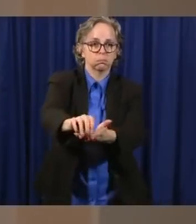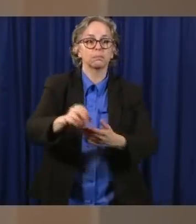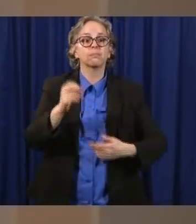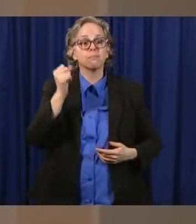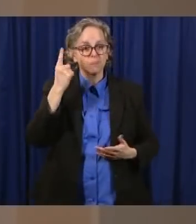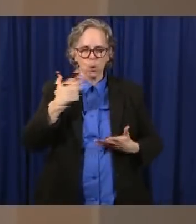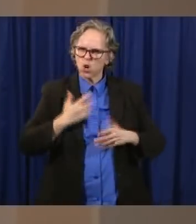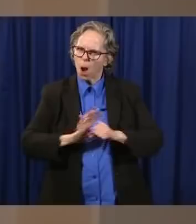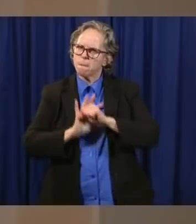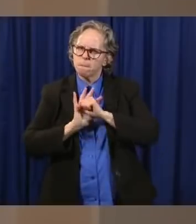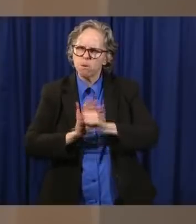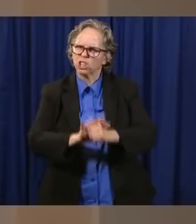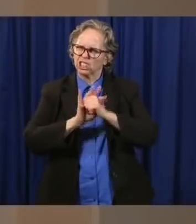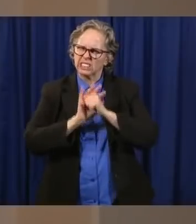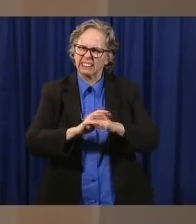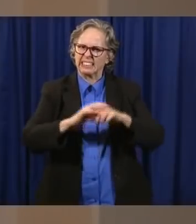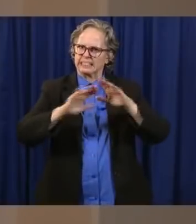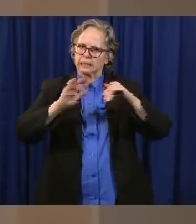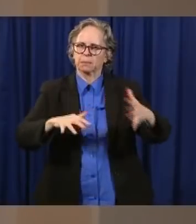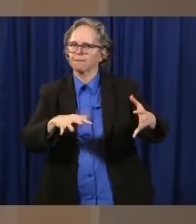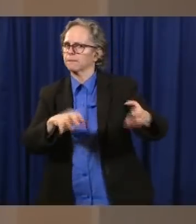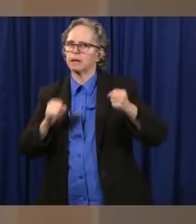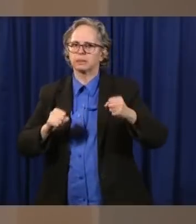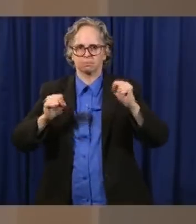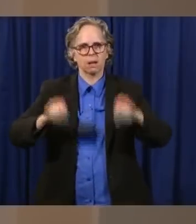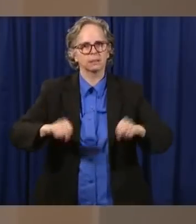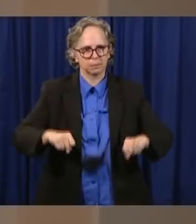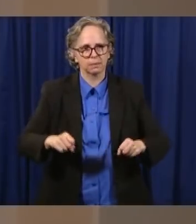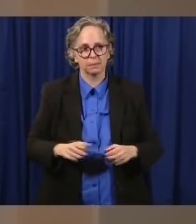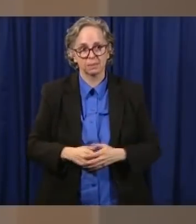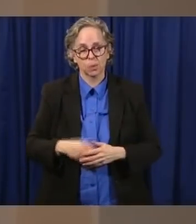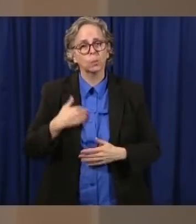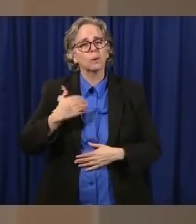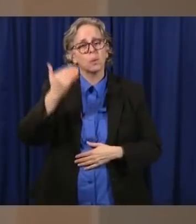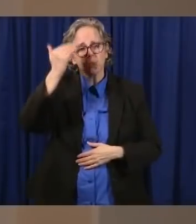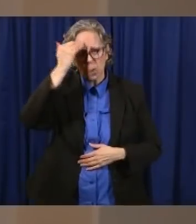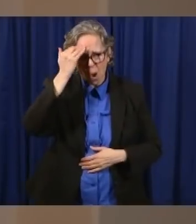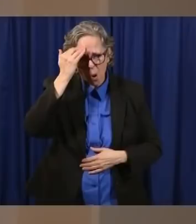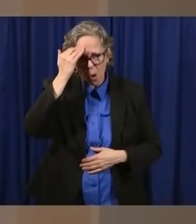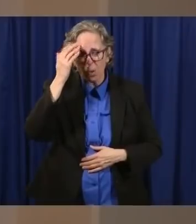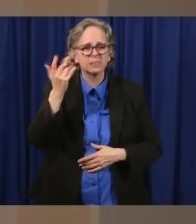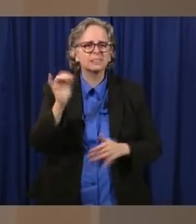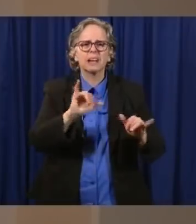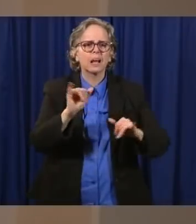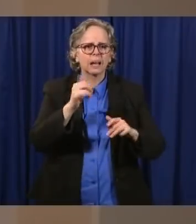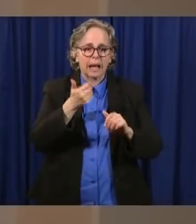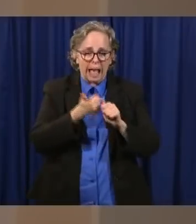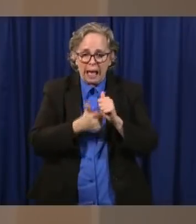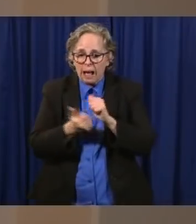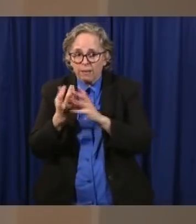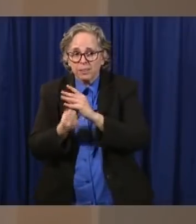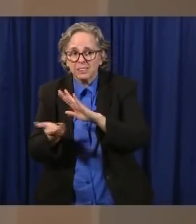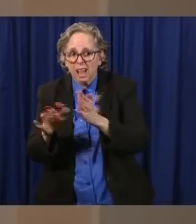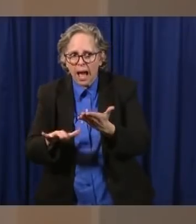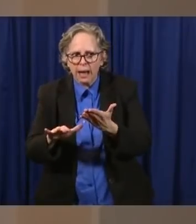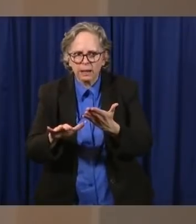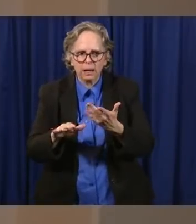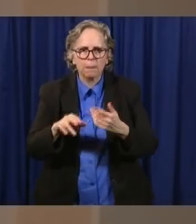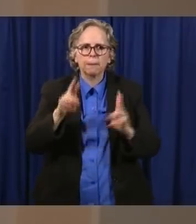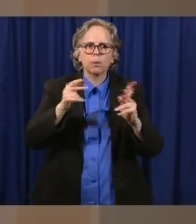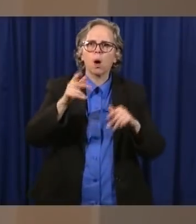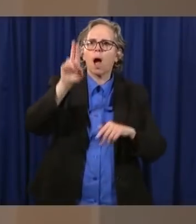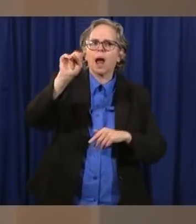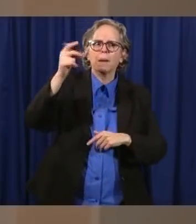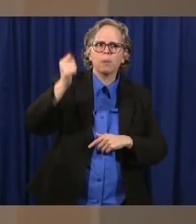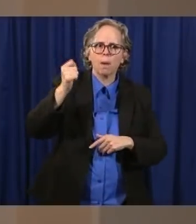as fast as we can to get it turned around for them, because we know, just like every death, every unemployment claim is a real person with a real family who